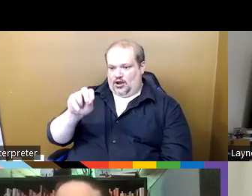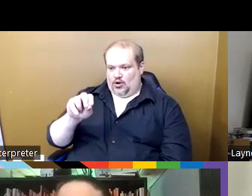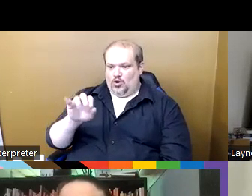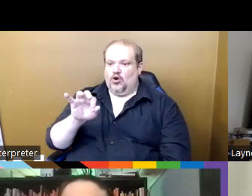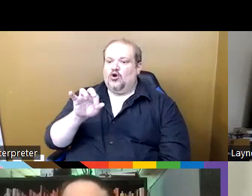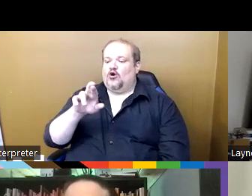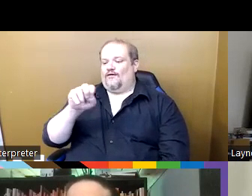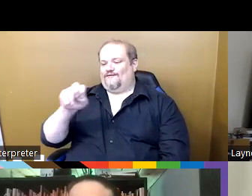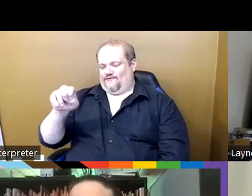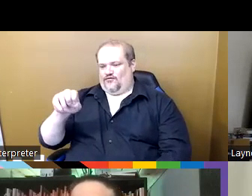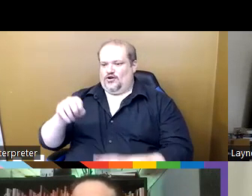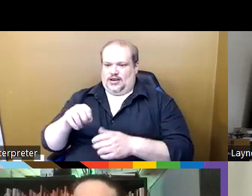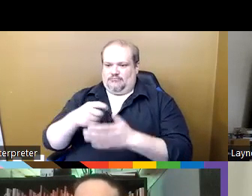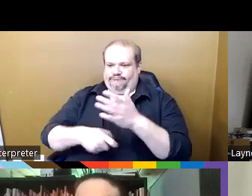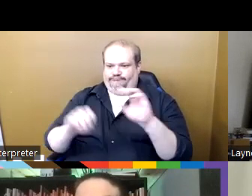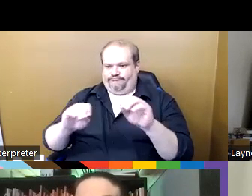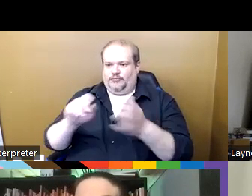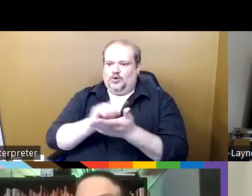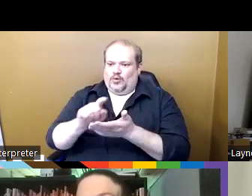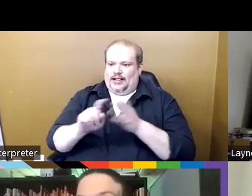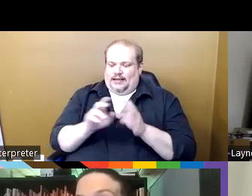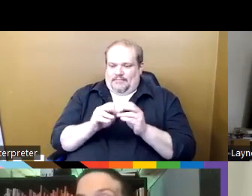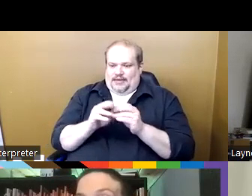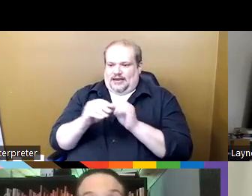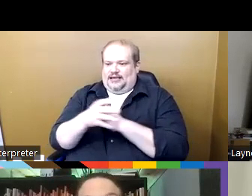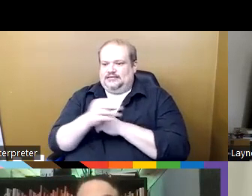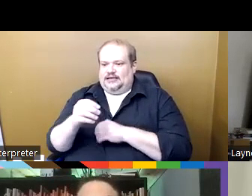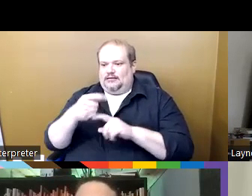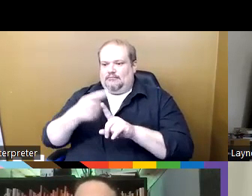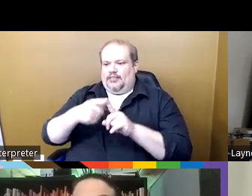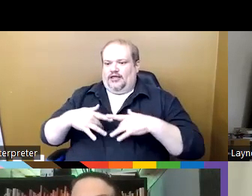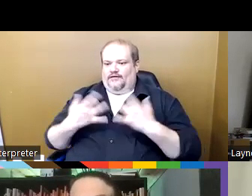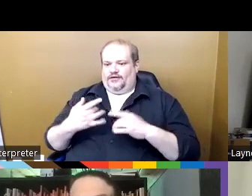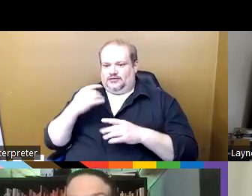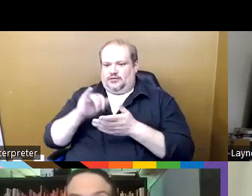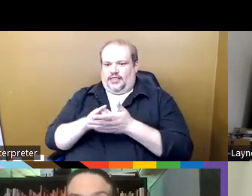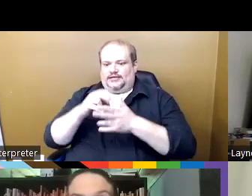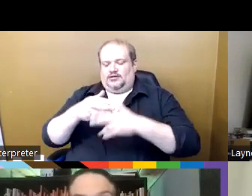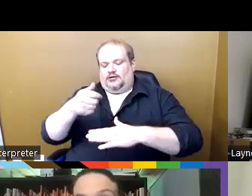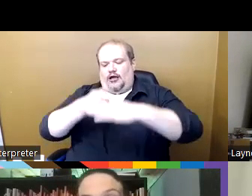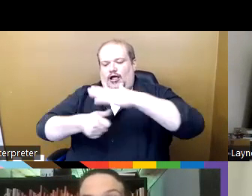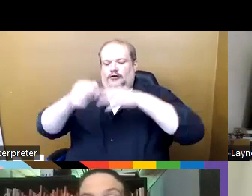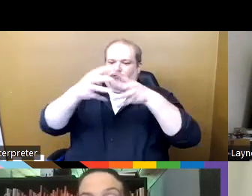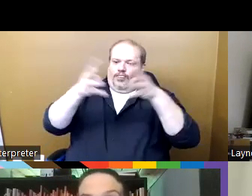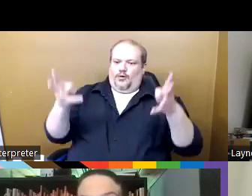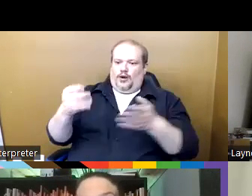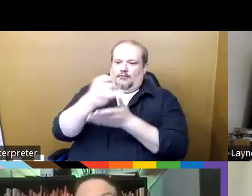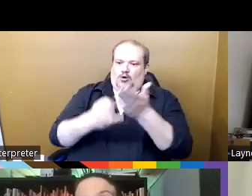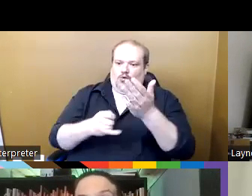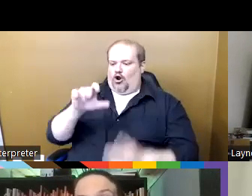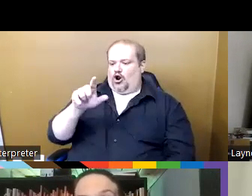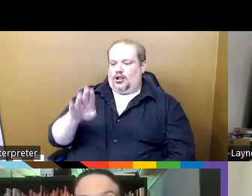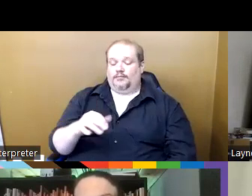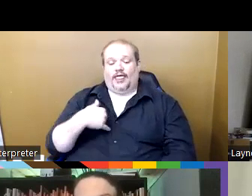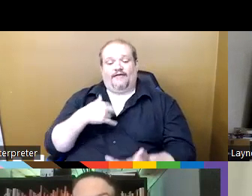for LGBTQIA plus teens called Under the Rainbow Art Club. Thank you for sharing that. I know there are resources throughout, so if you